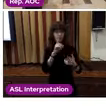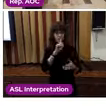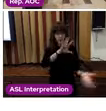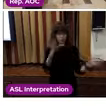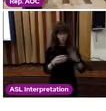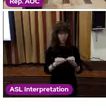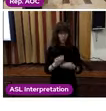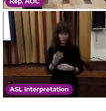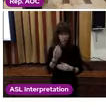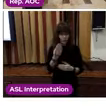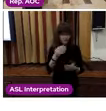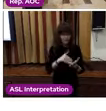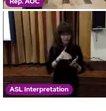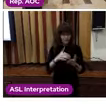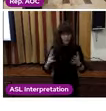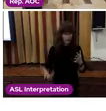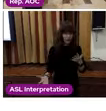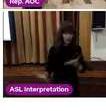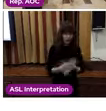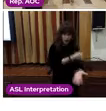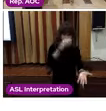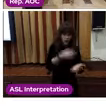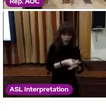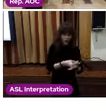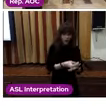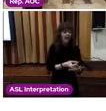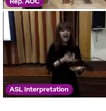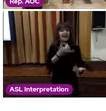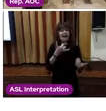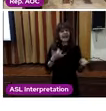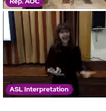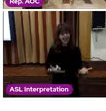that they raised 14, the city is now looking for a